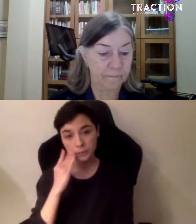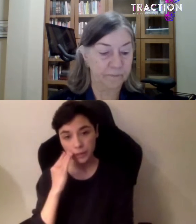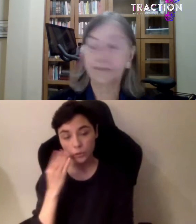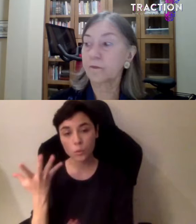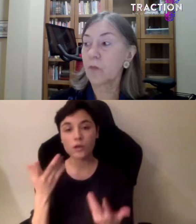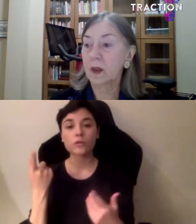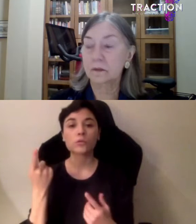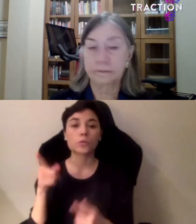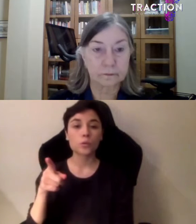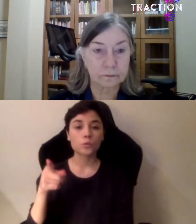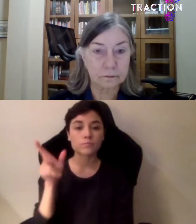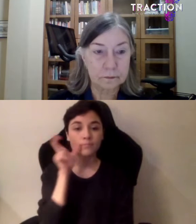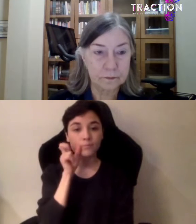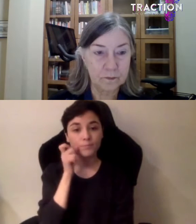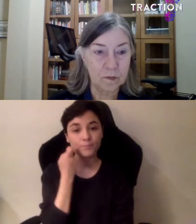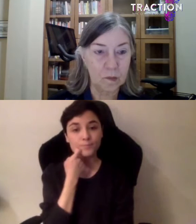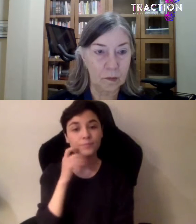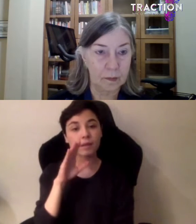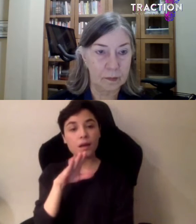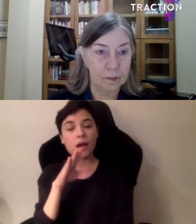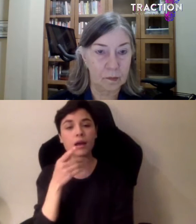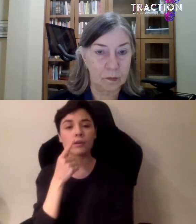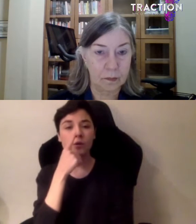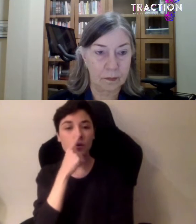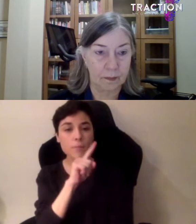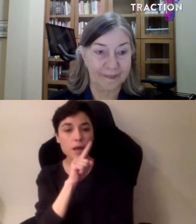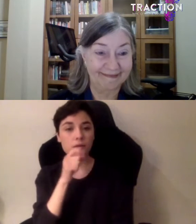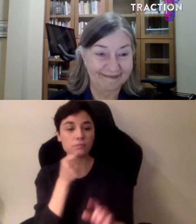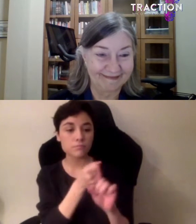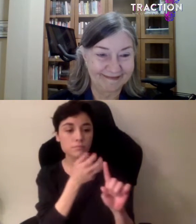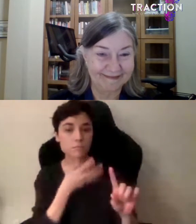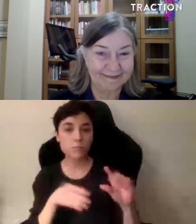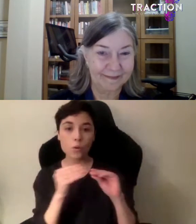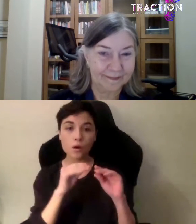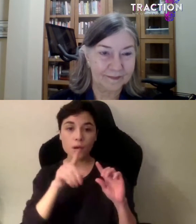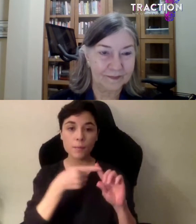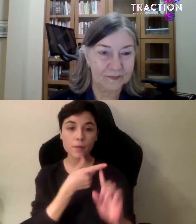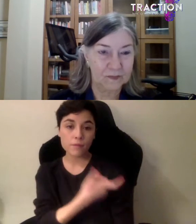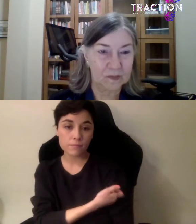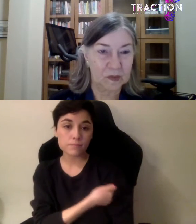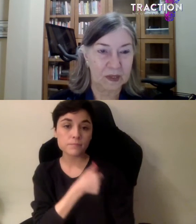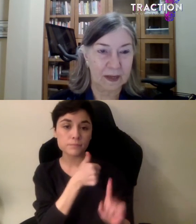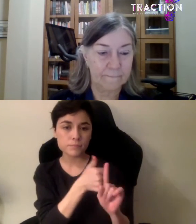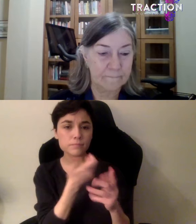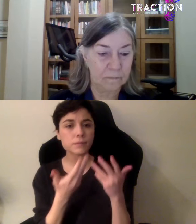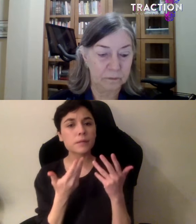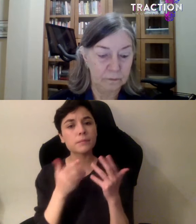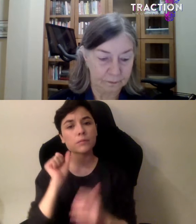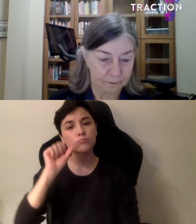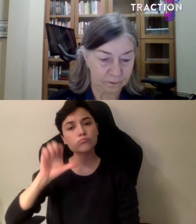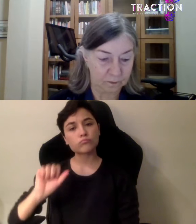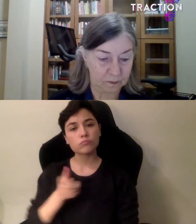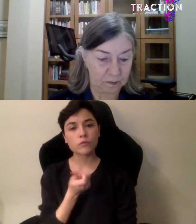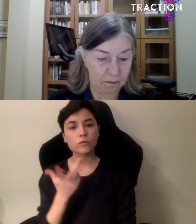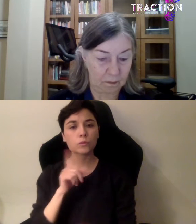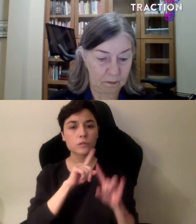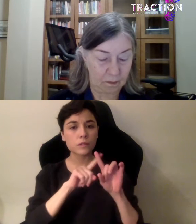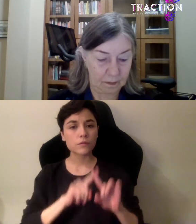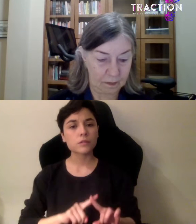us a little bit about the vaccine itself and maybe the differences between the vaccines and how they're developed,